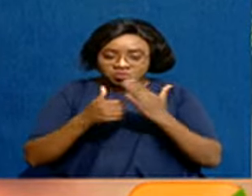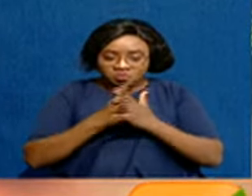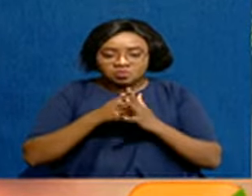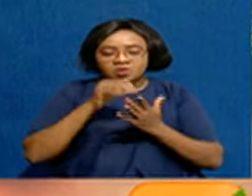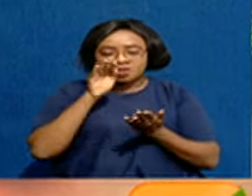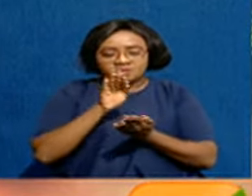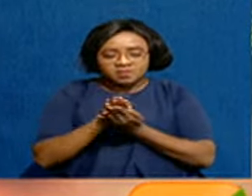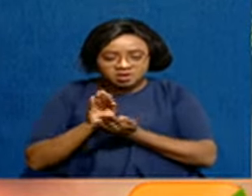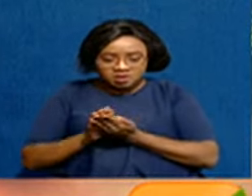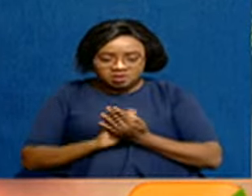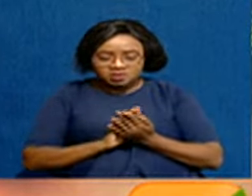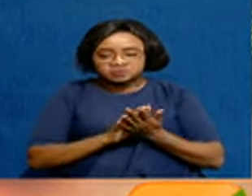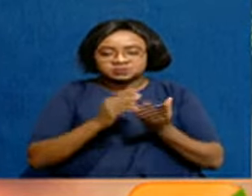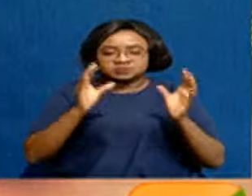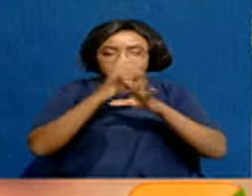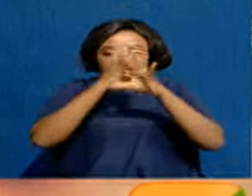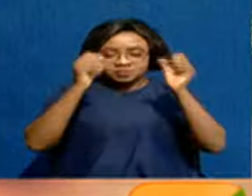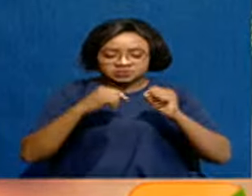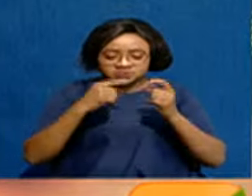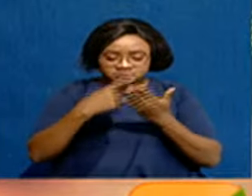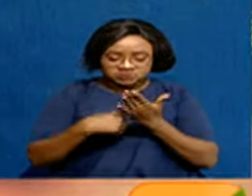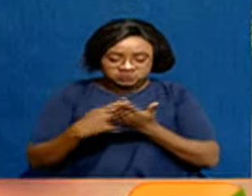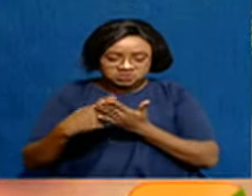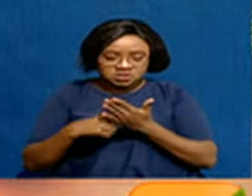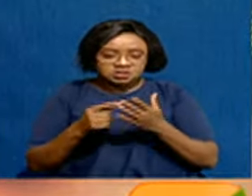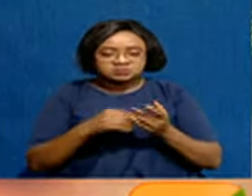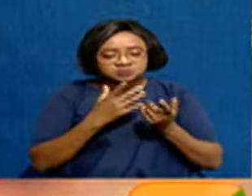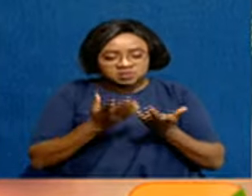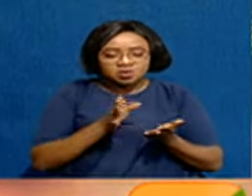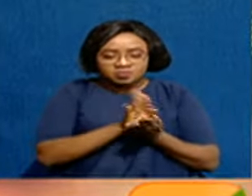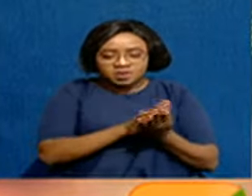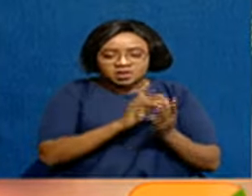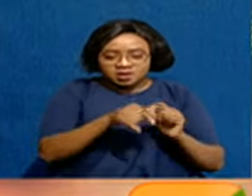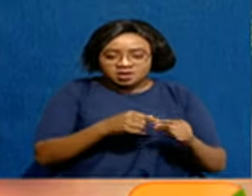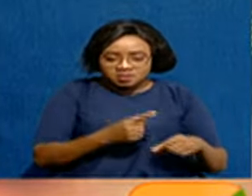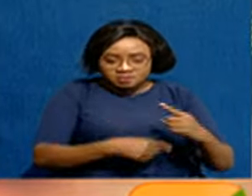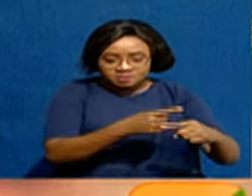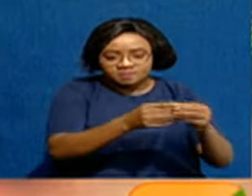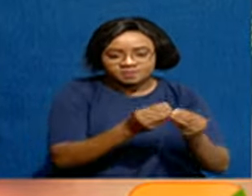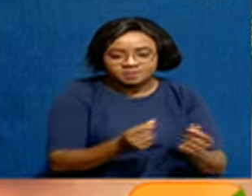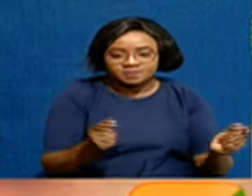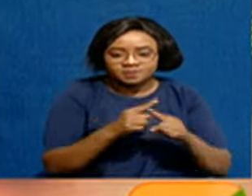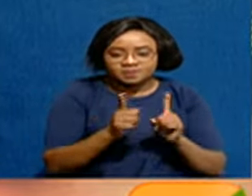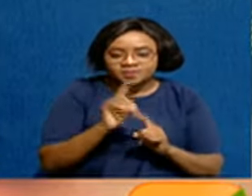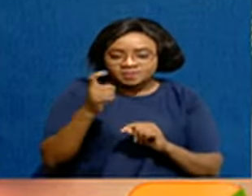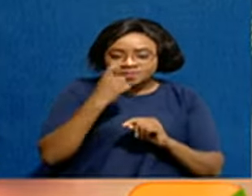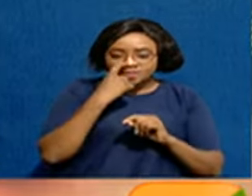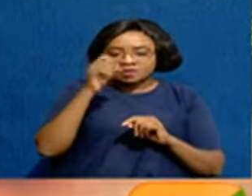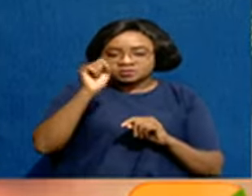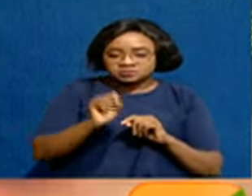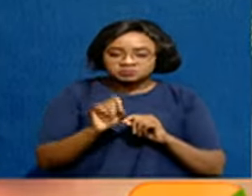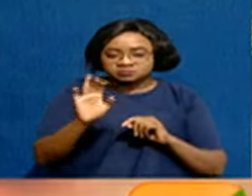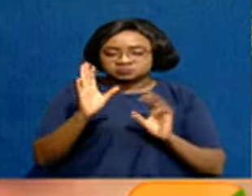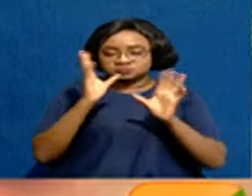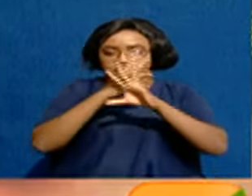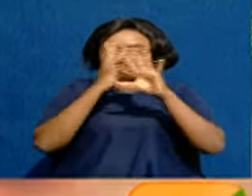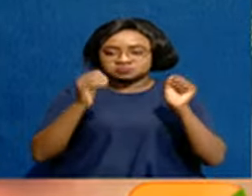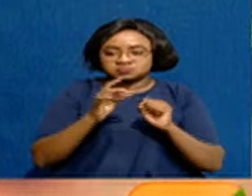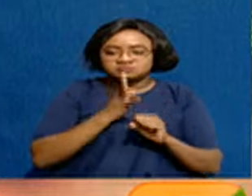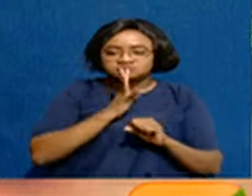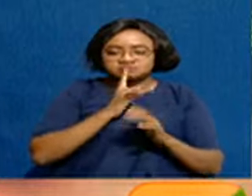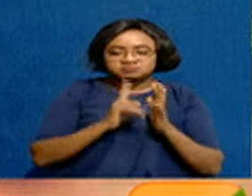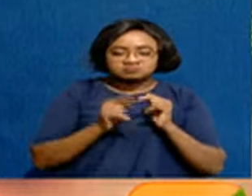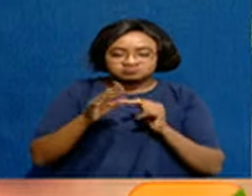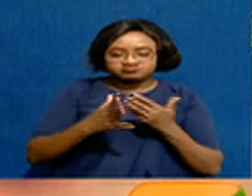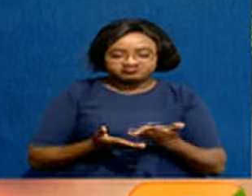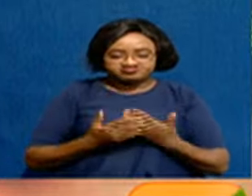out the details. At the same time, Governor Garang says a regional currency will help ease regional trade and bolster